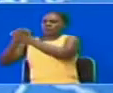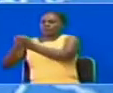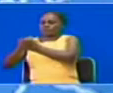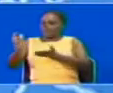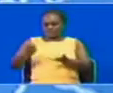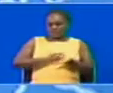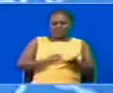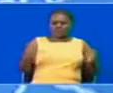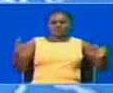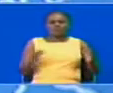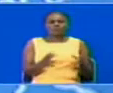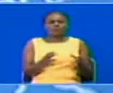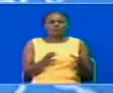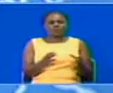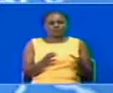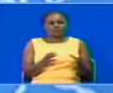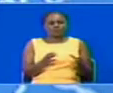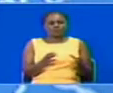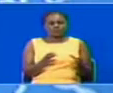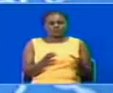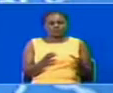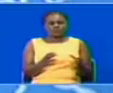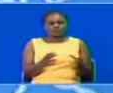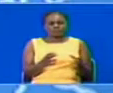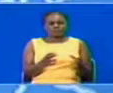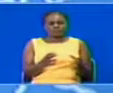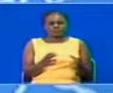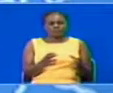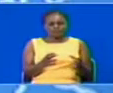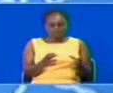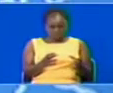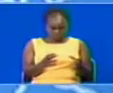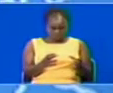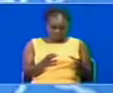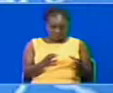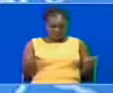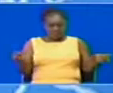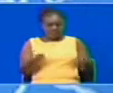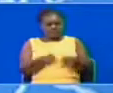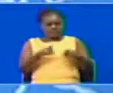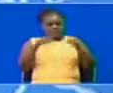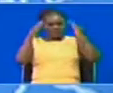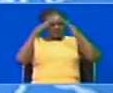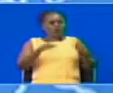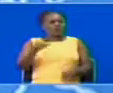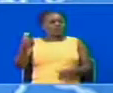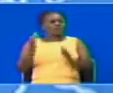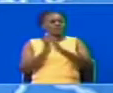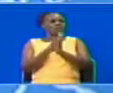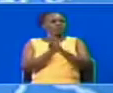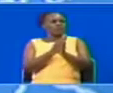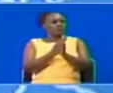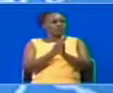Secretariat. Amimo will be joining us later on in the program. Well, We also focus on another story